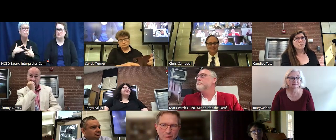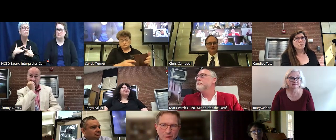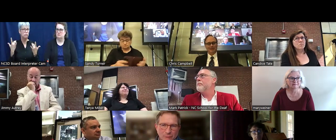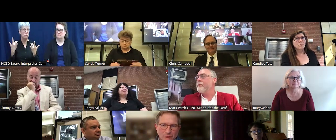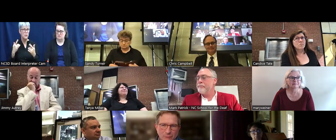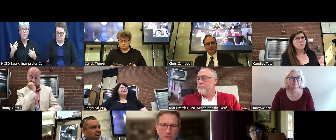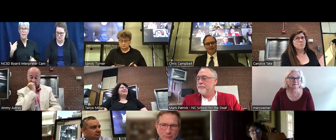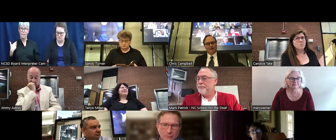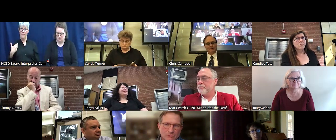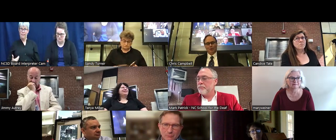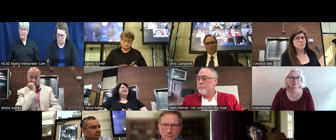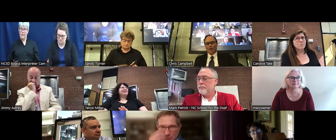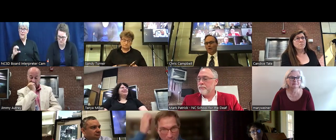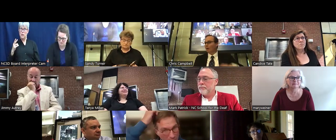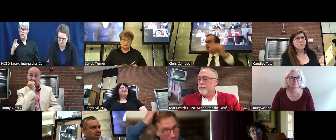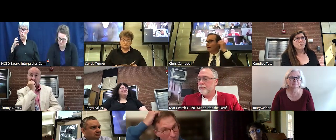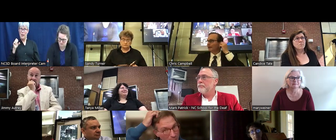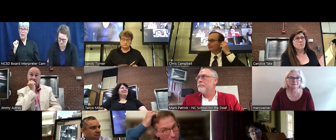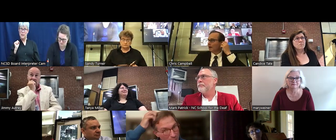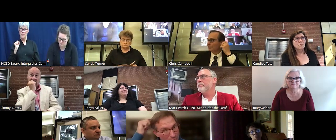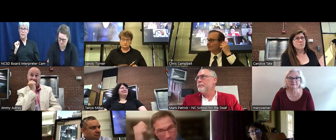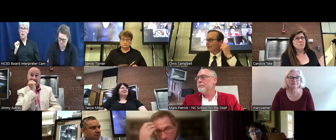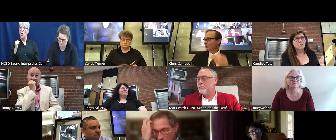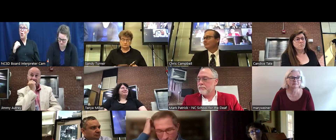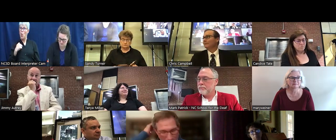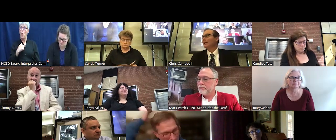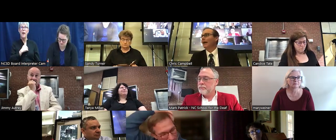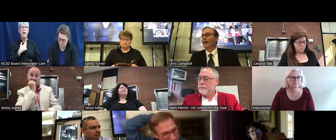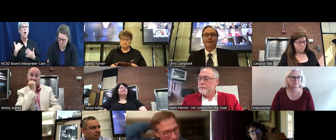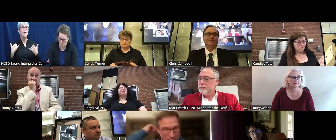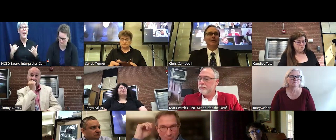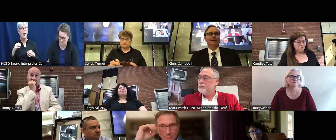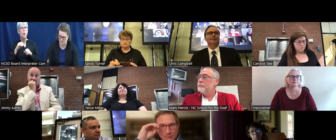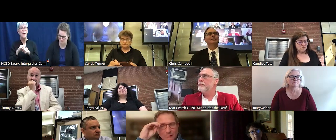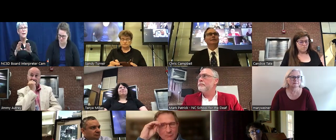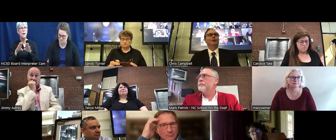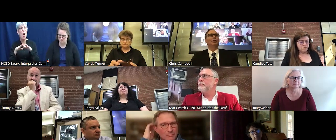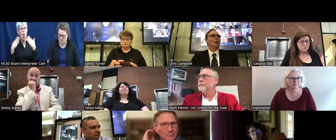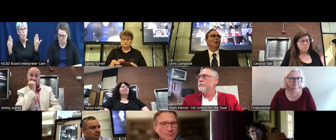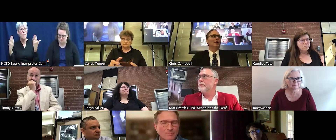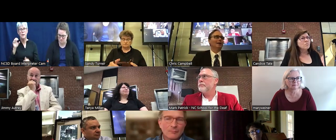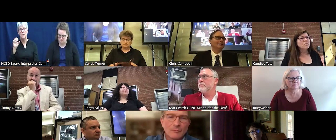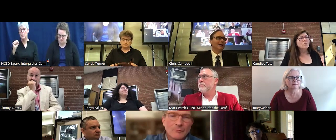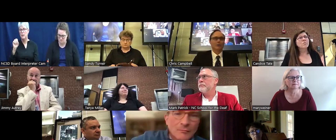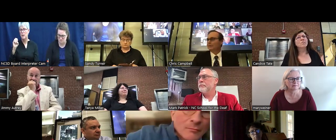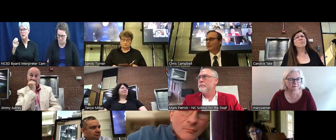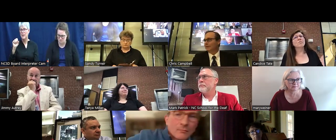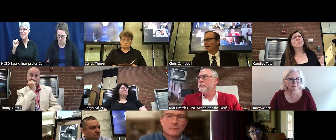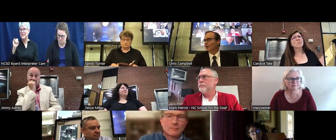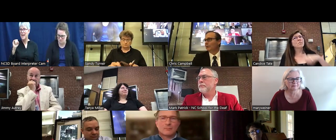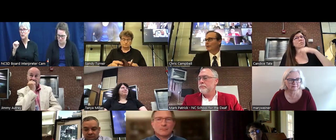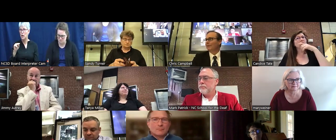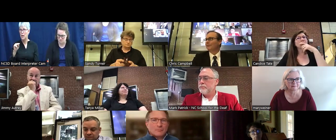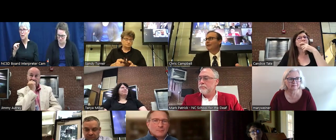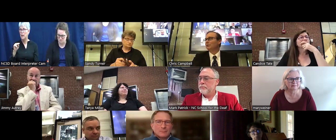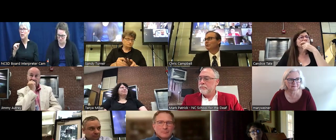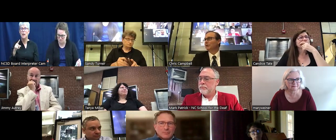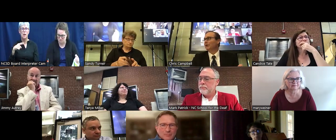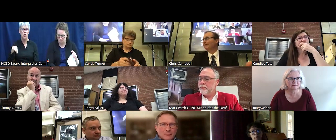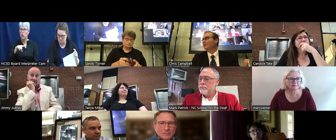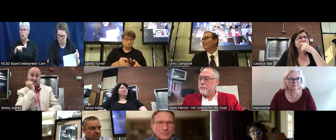This is Chris. So we are in open session, and second, you are not entitled to know